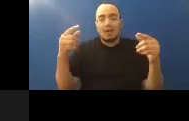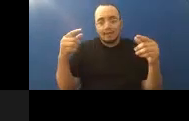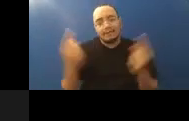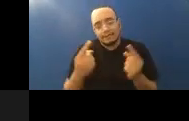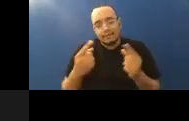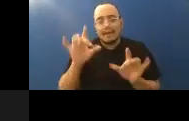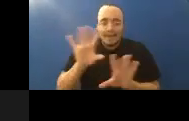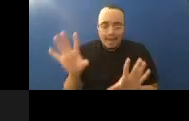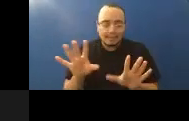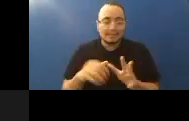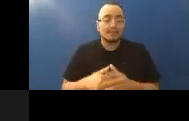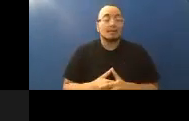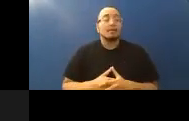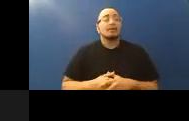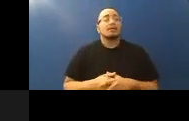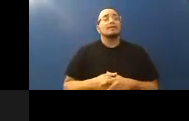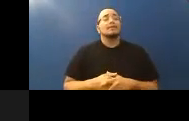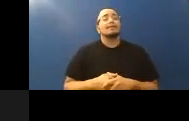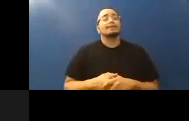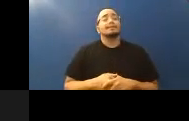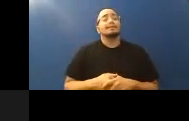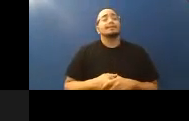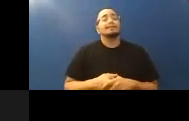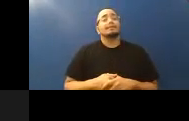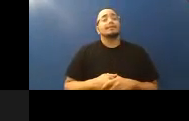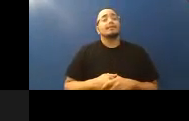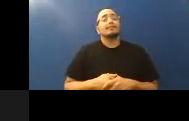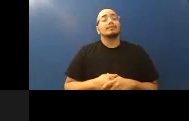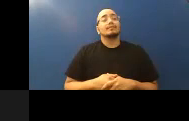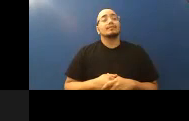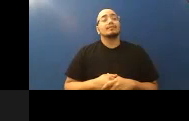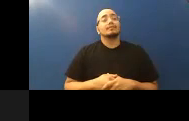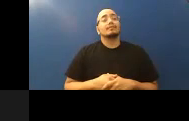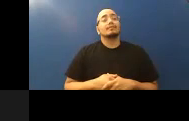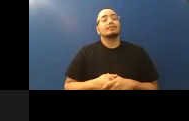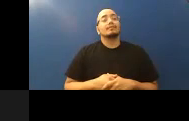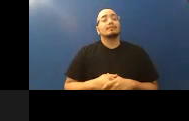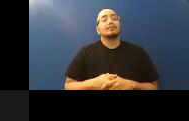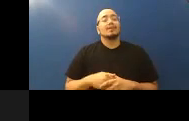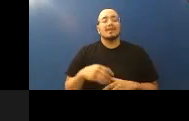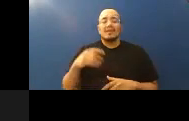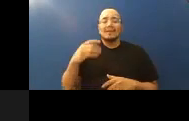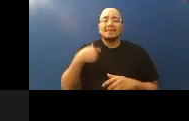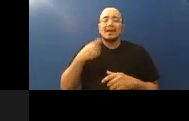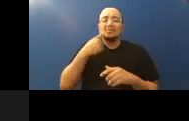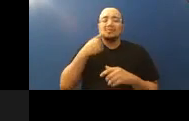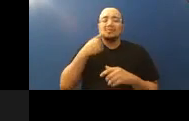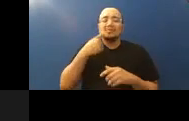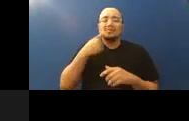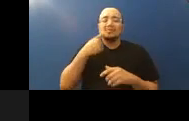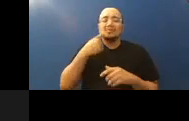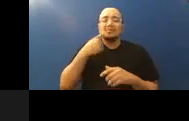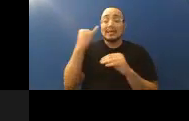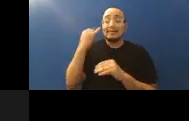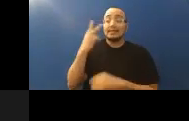that I was talking about, you know, with like stepping in, like, you know, to sort of see something, say something thing, that